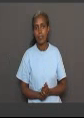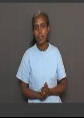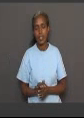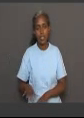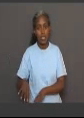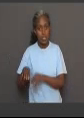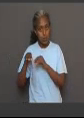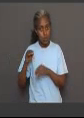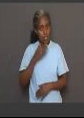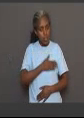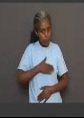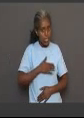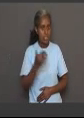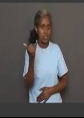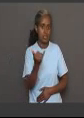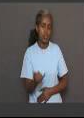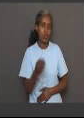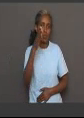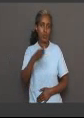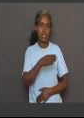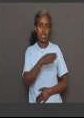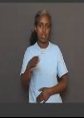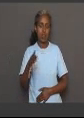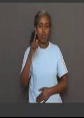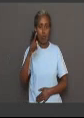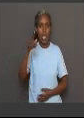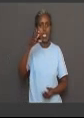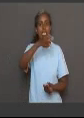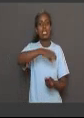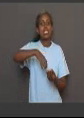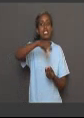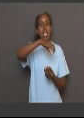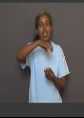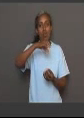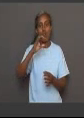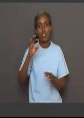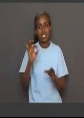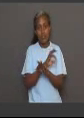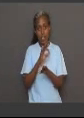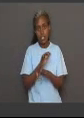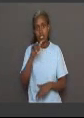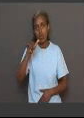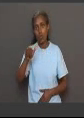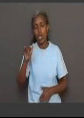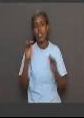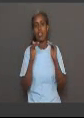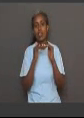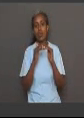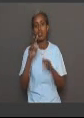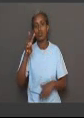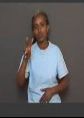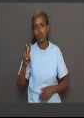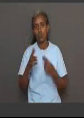Students, please draw the graph for one cycle of the function y equals